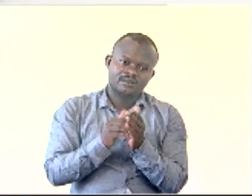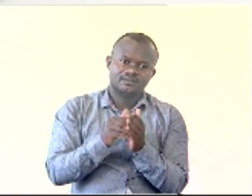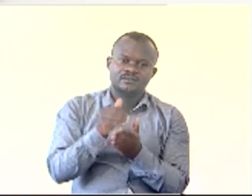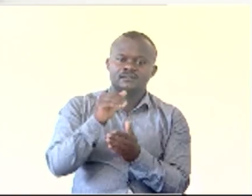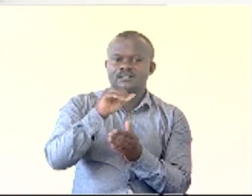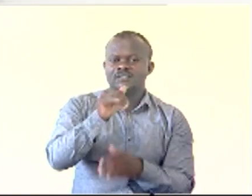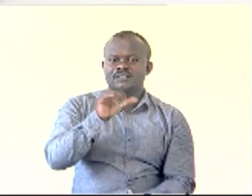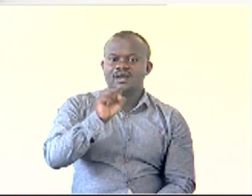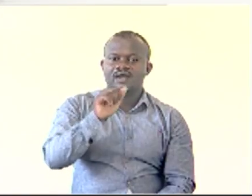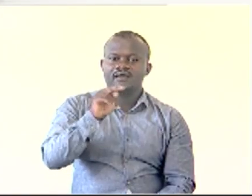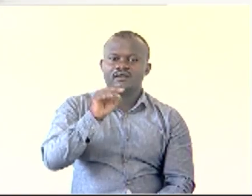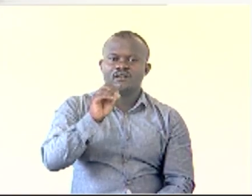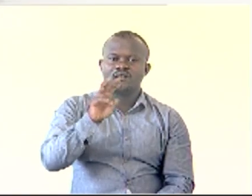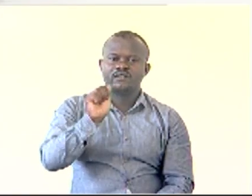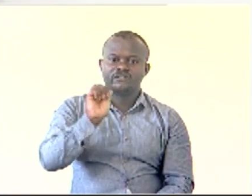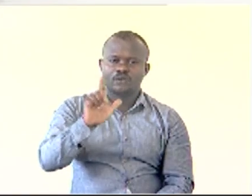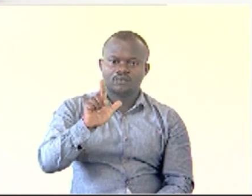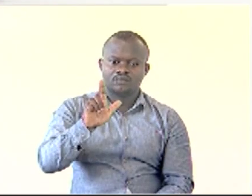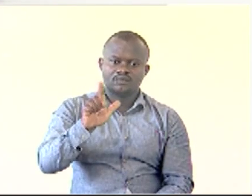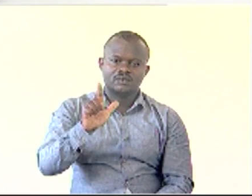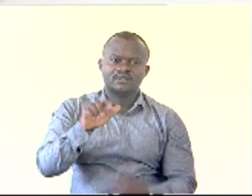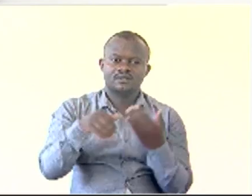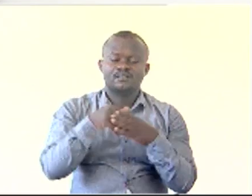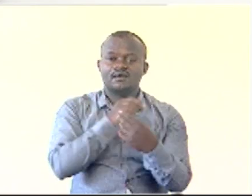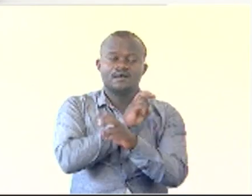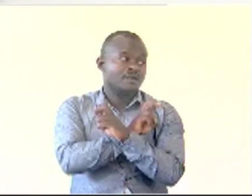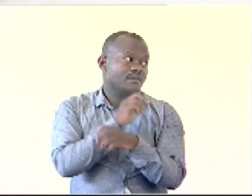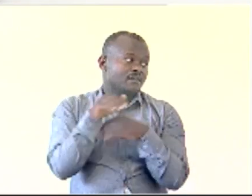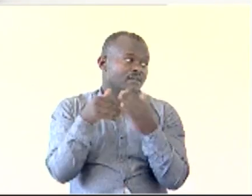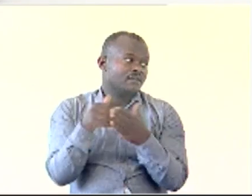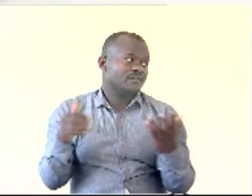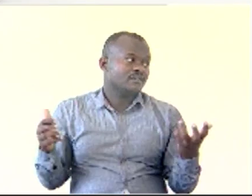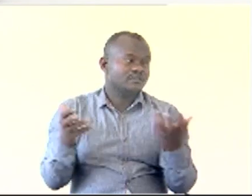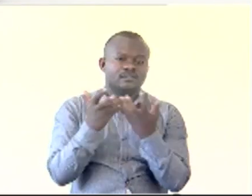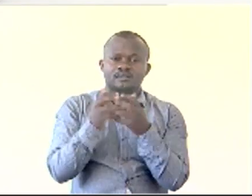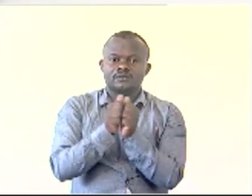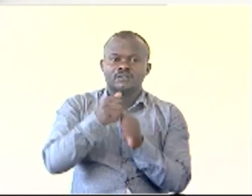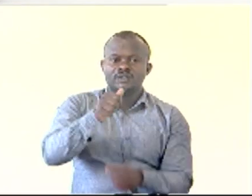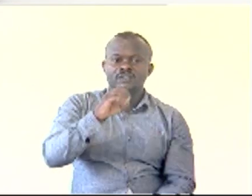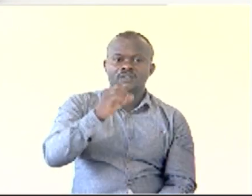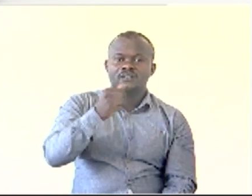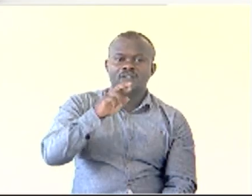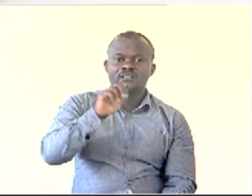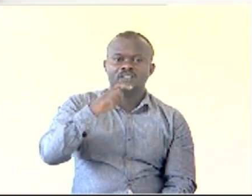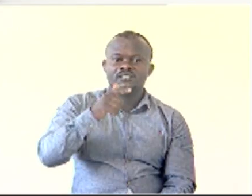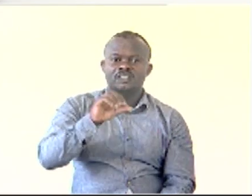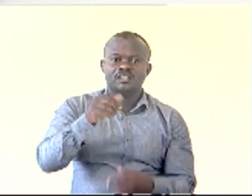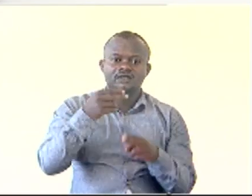joints. So the bones that are connected by cartilages are called